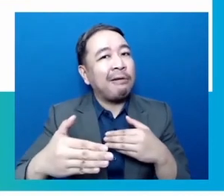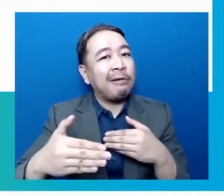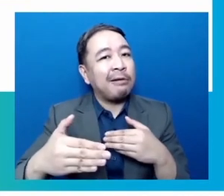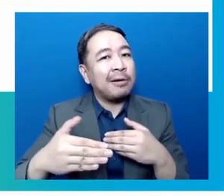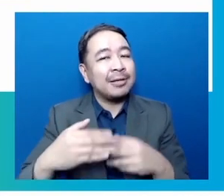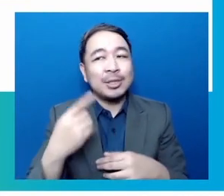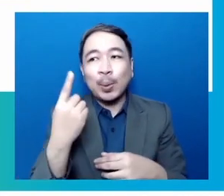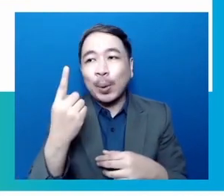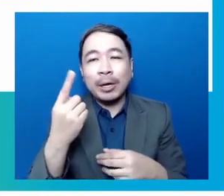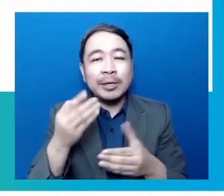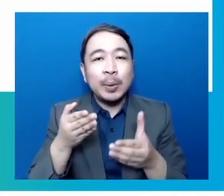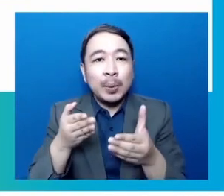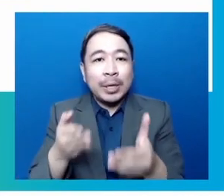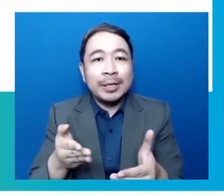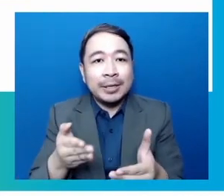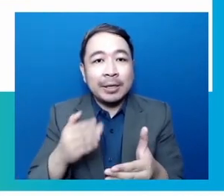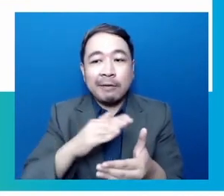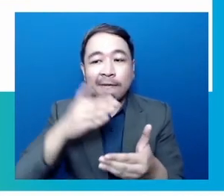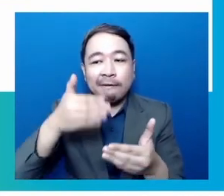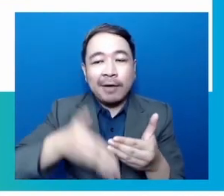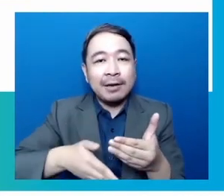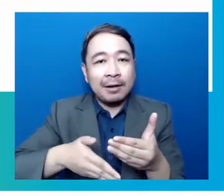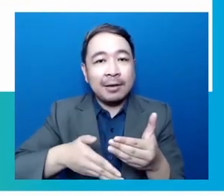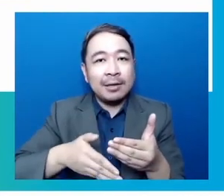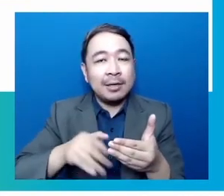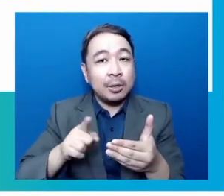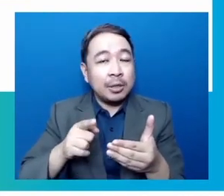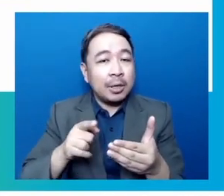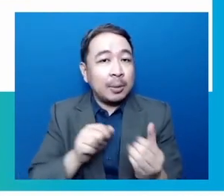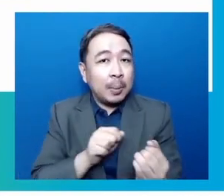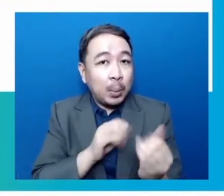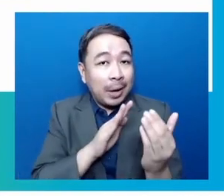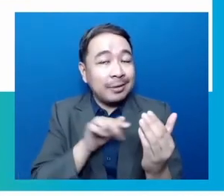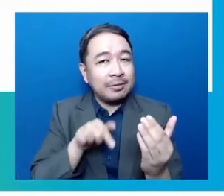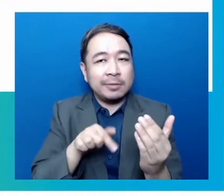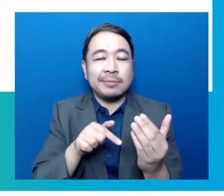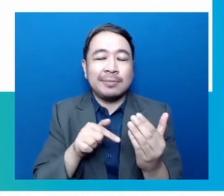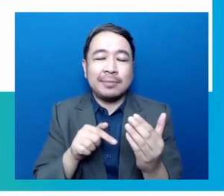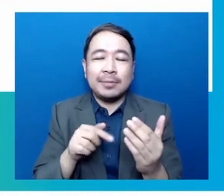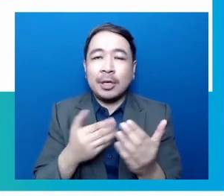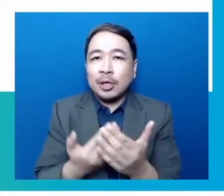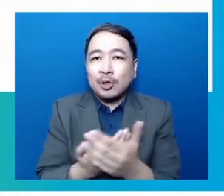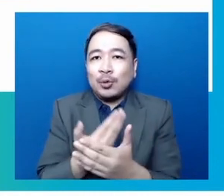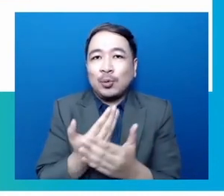be the finalization of the new energy policy for the ADB,